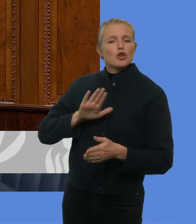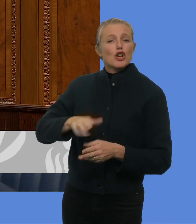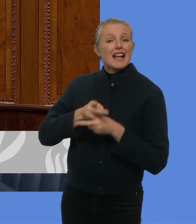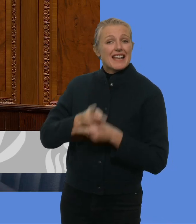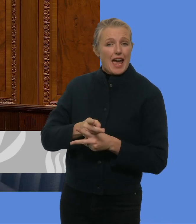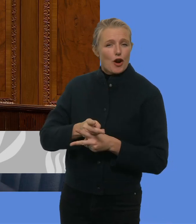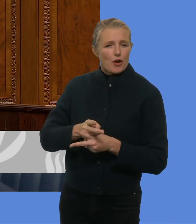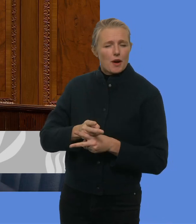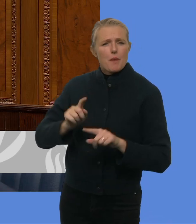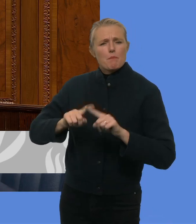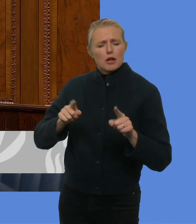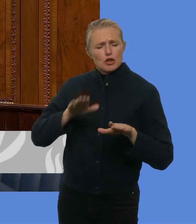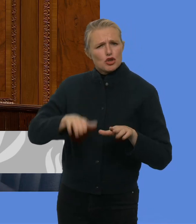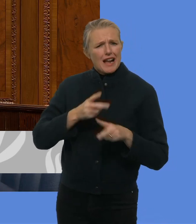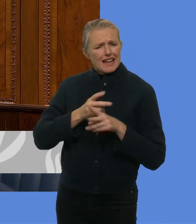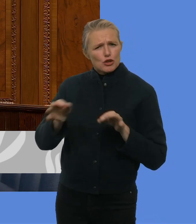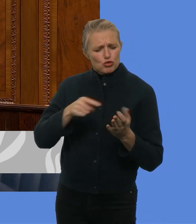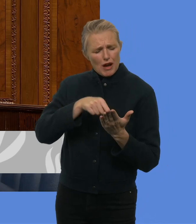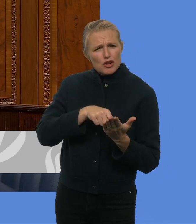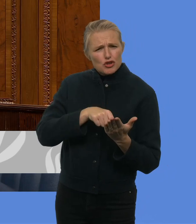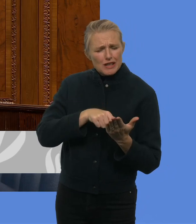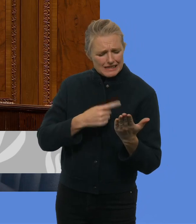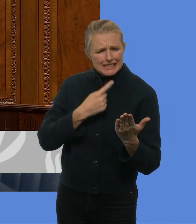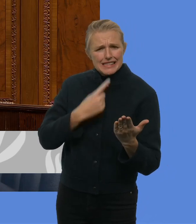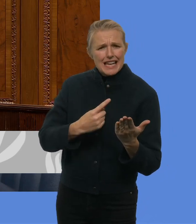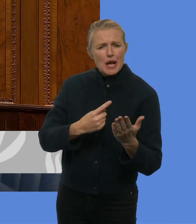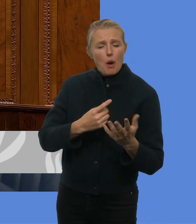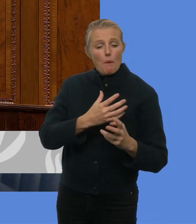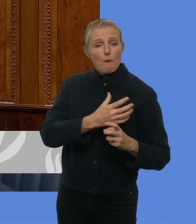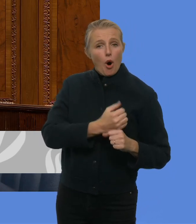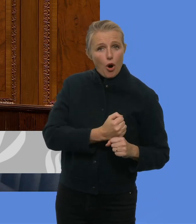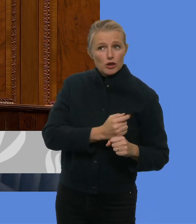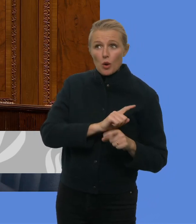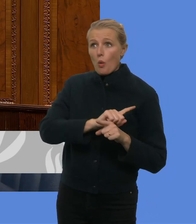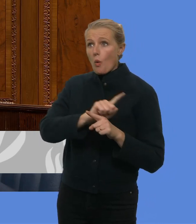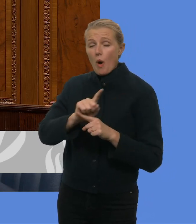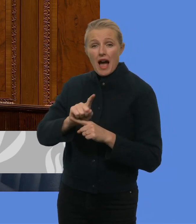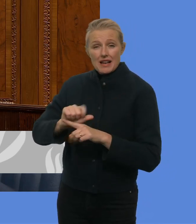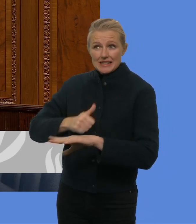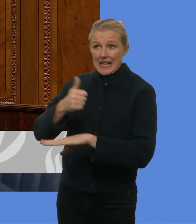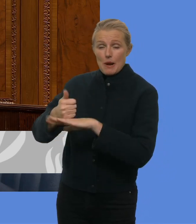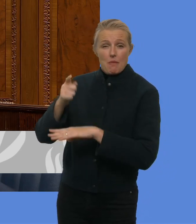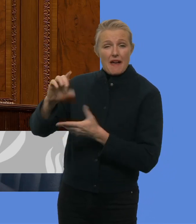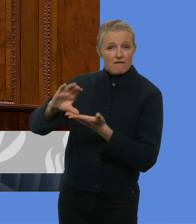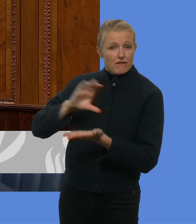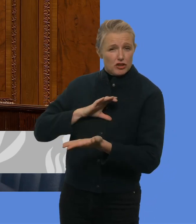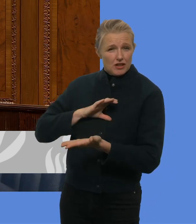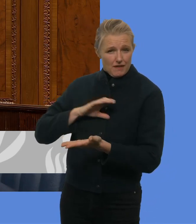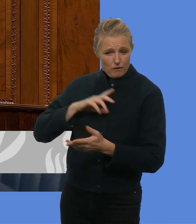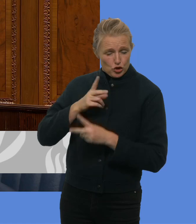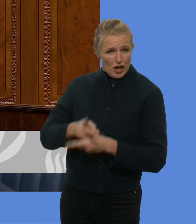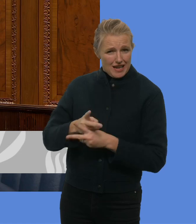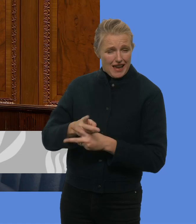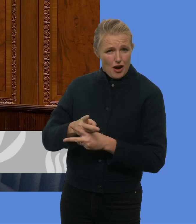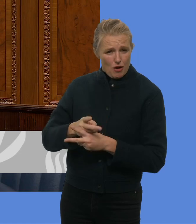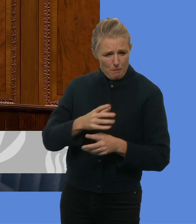the childcare strategy may have been paused while this scheme was being developed. Is this the case? And has there been any work